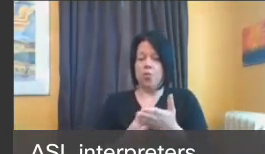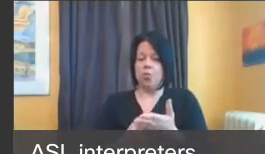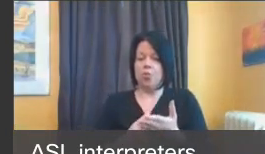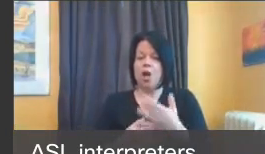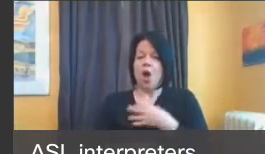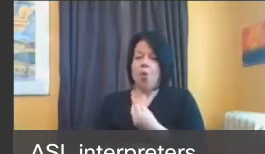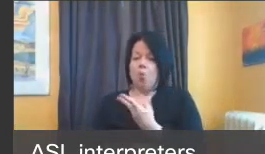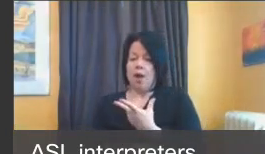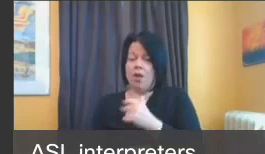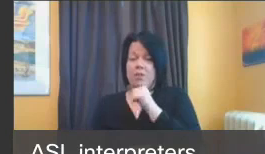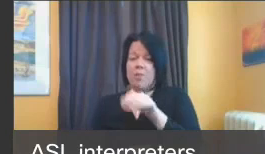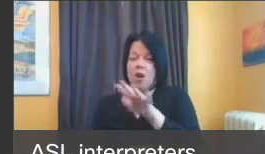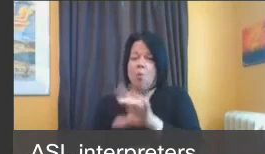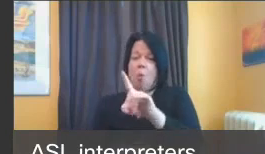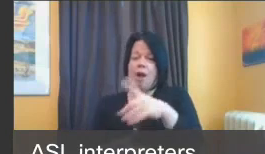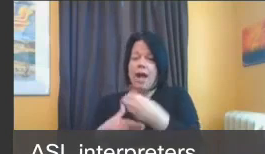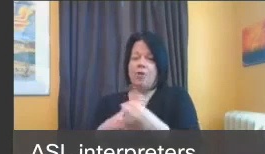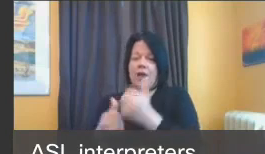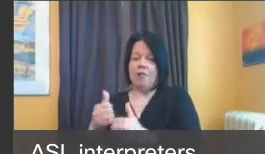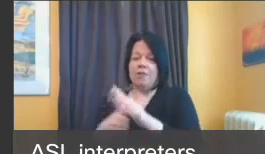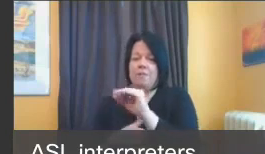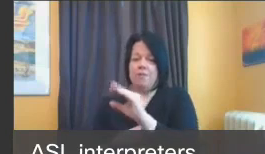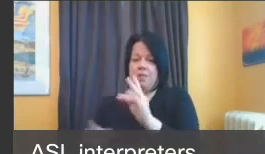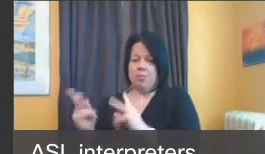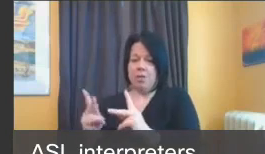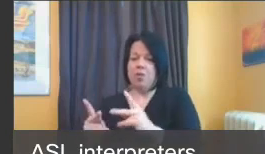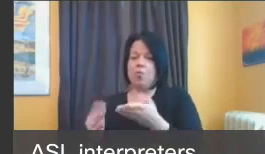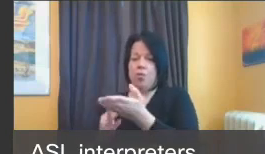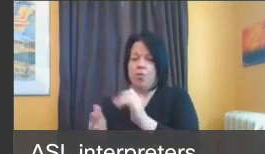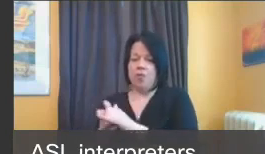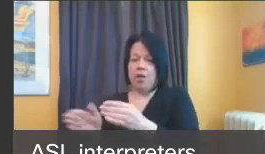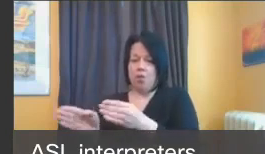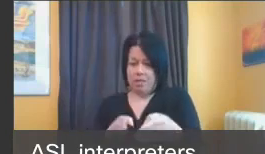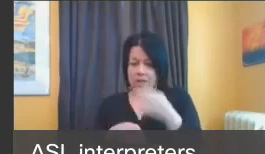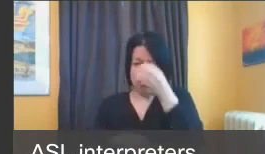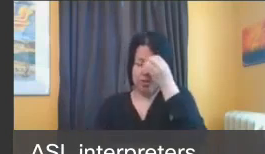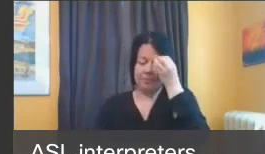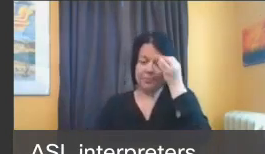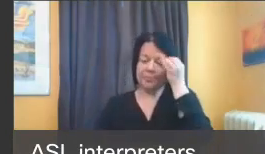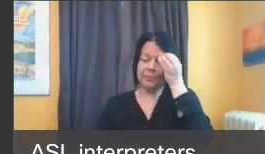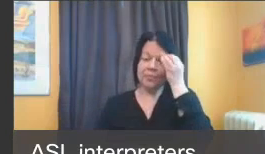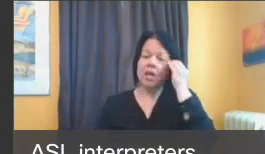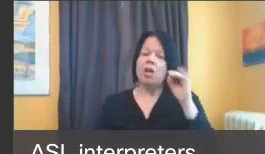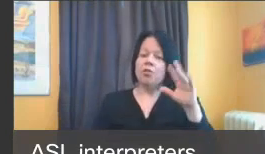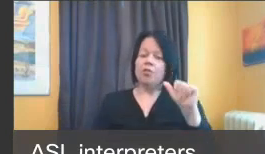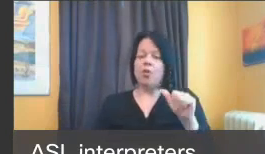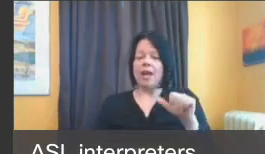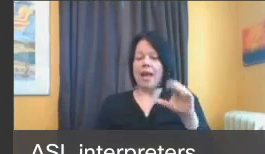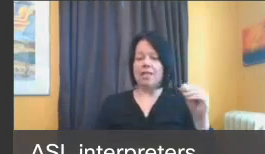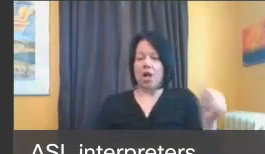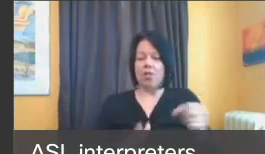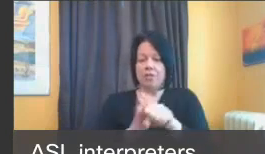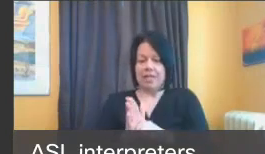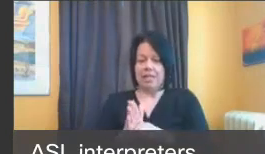was around 1 in every 50. In sum, Florida is just like other states that have recently enacted restrictive legislation,